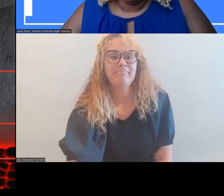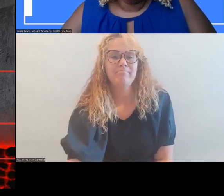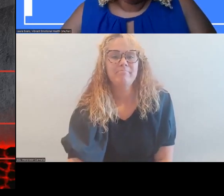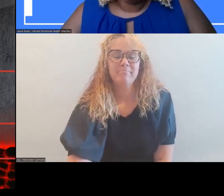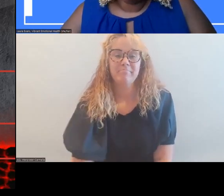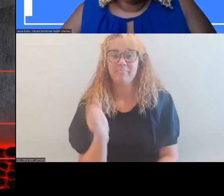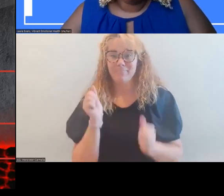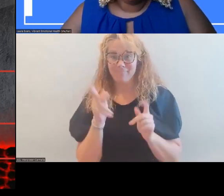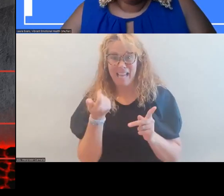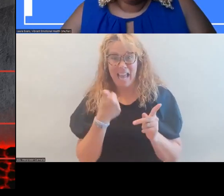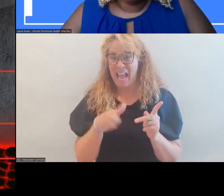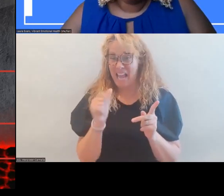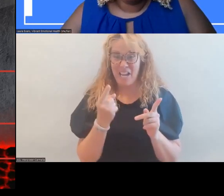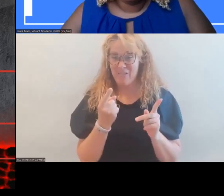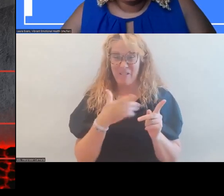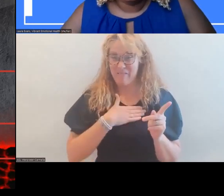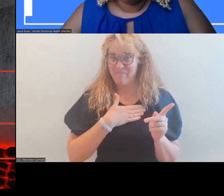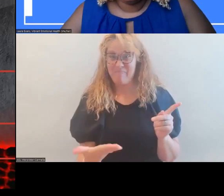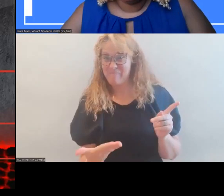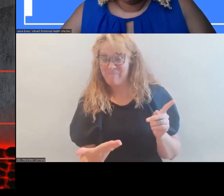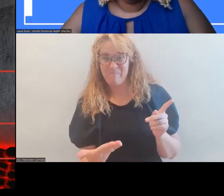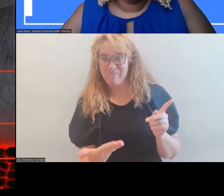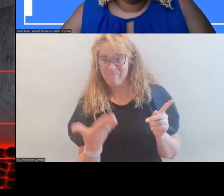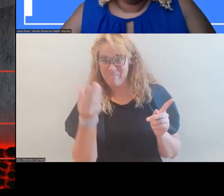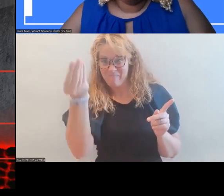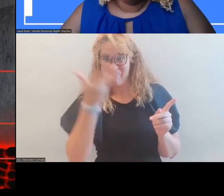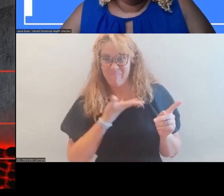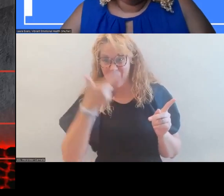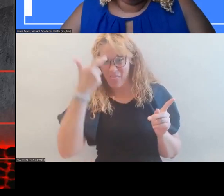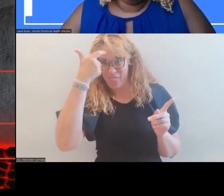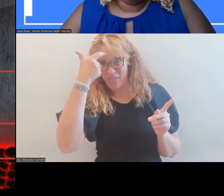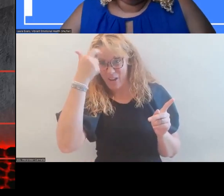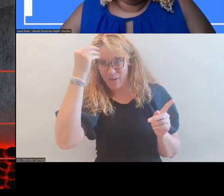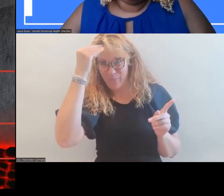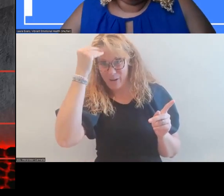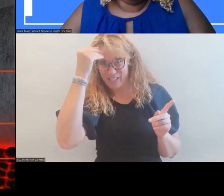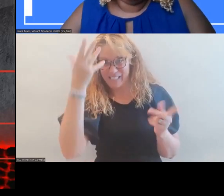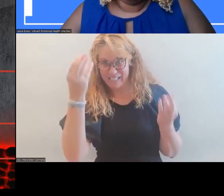All right, any takers? Anyone wants to walk us through their thought process?